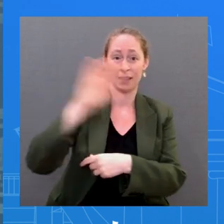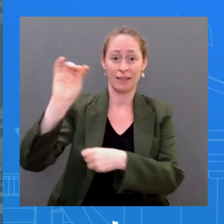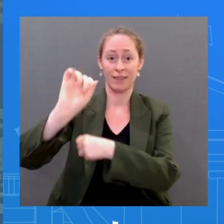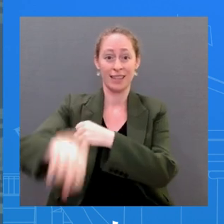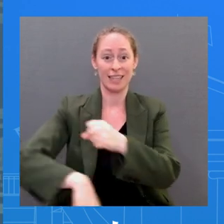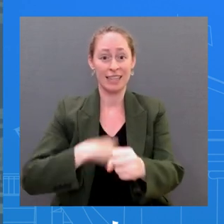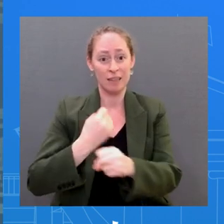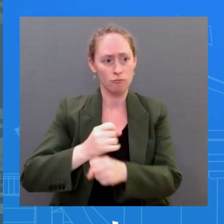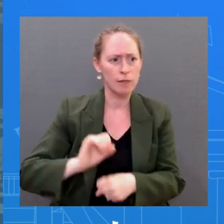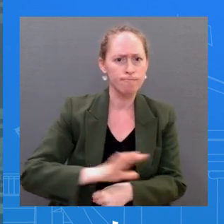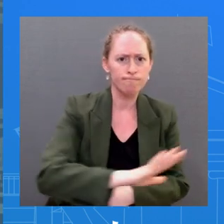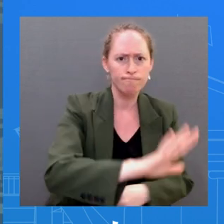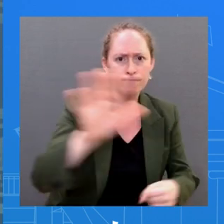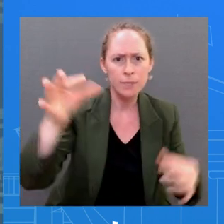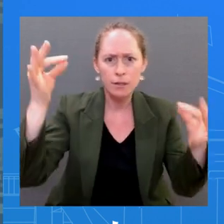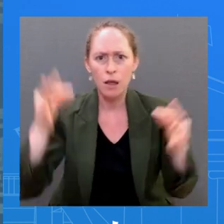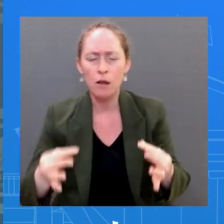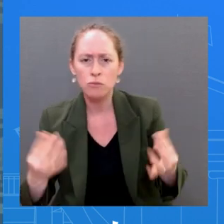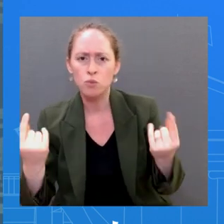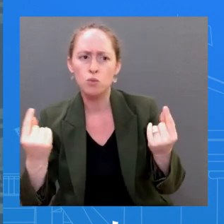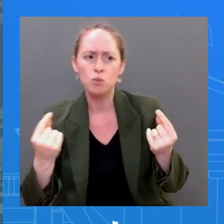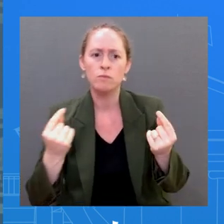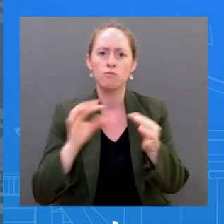vice president support.